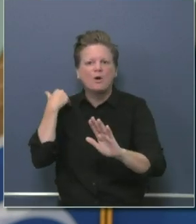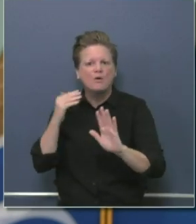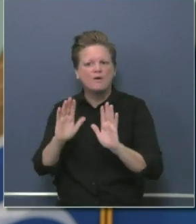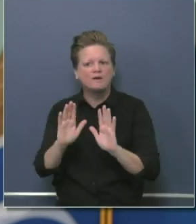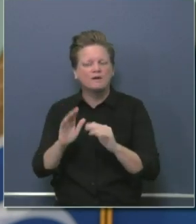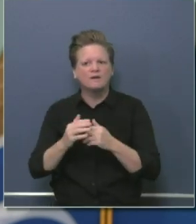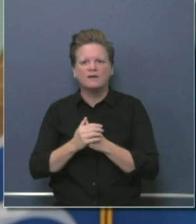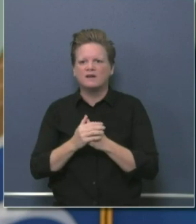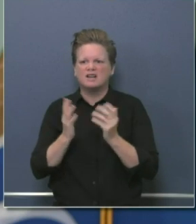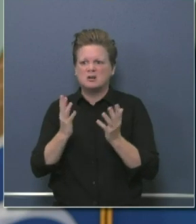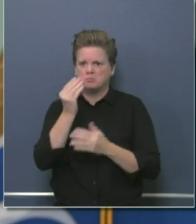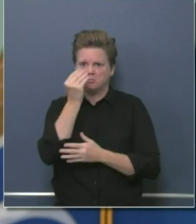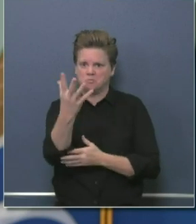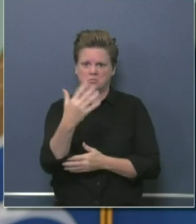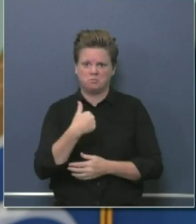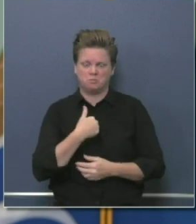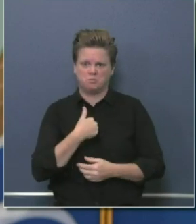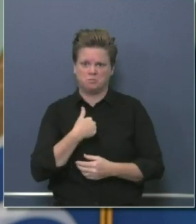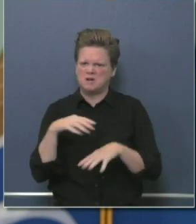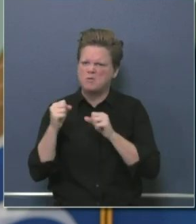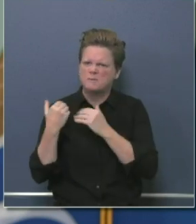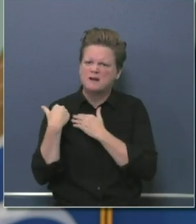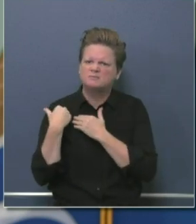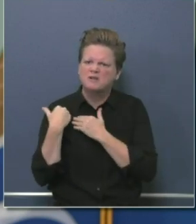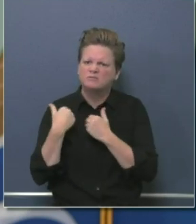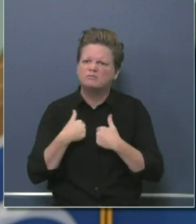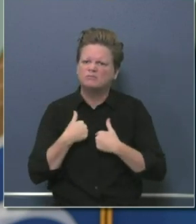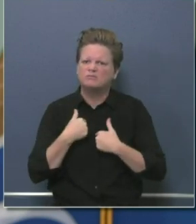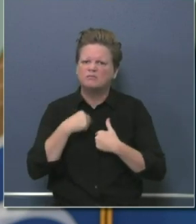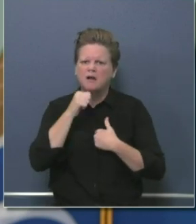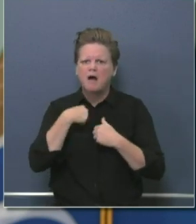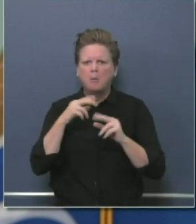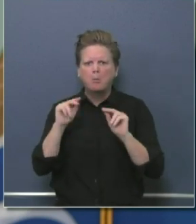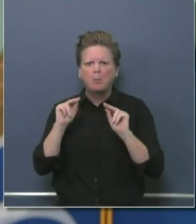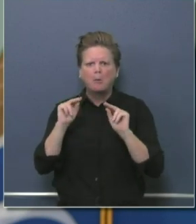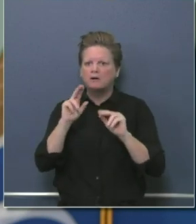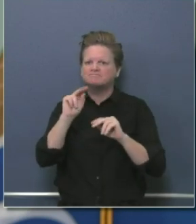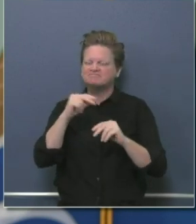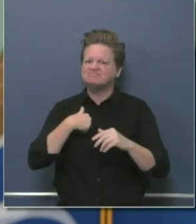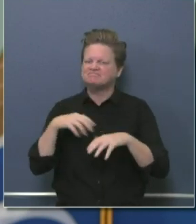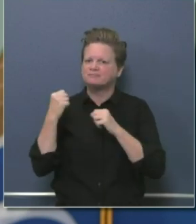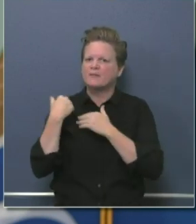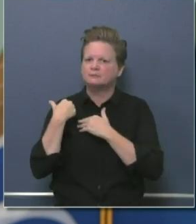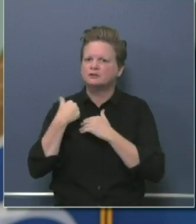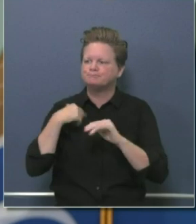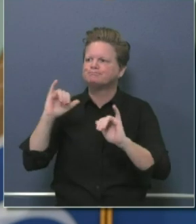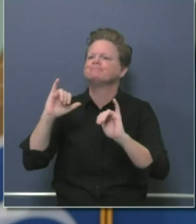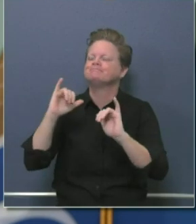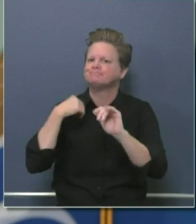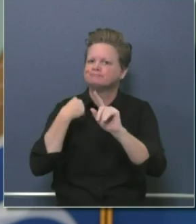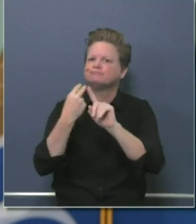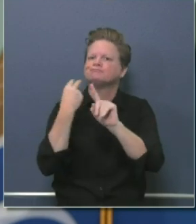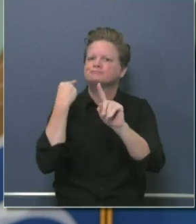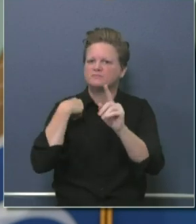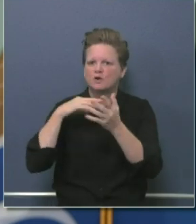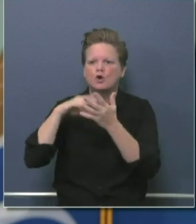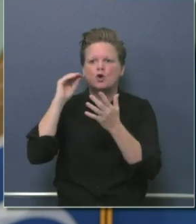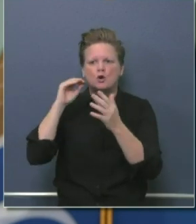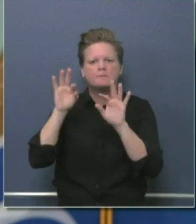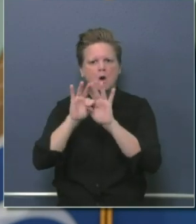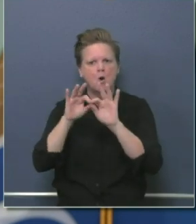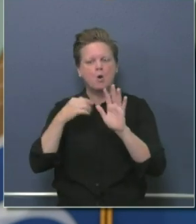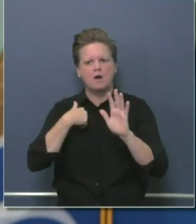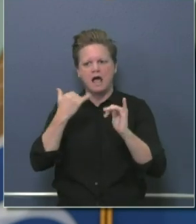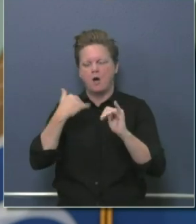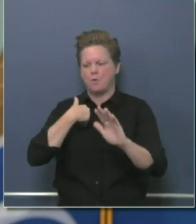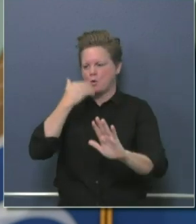also acknowledge that and let you know that that progress is being made. And you should expect those large contracts and others to get